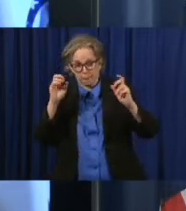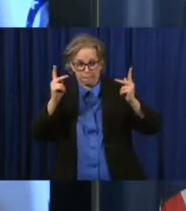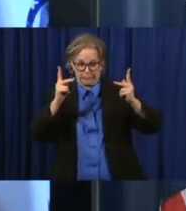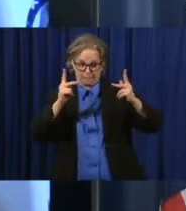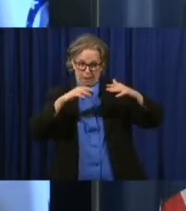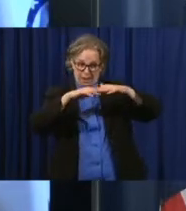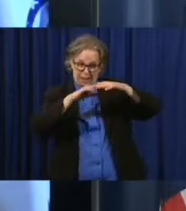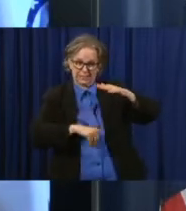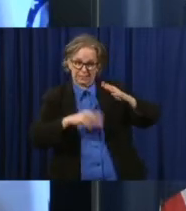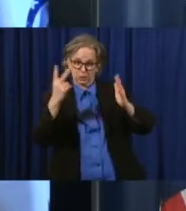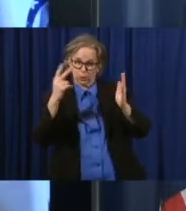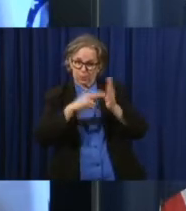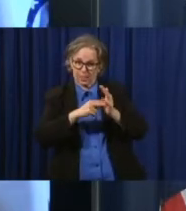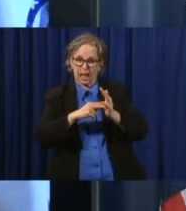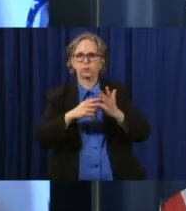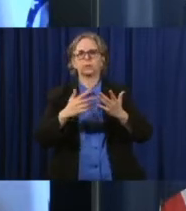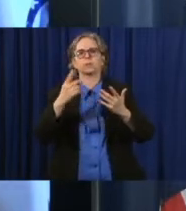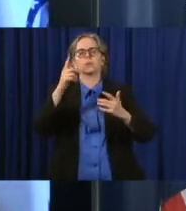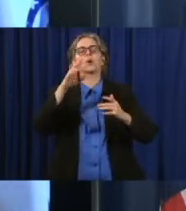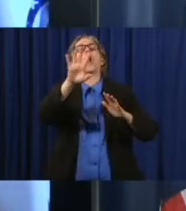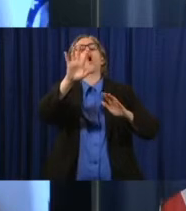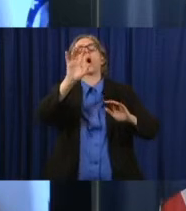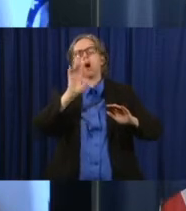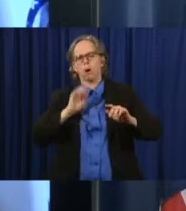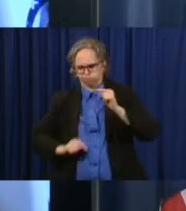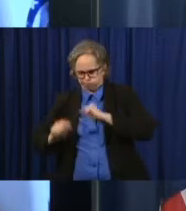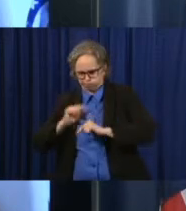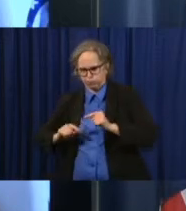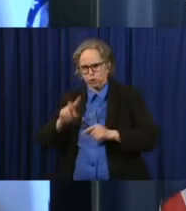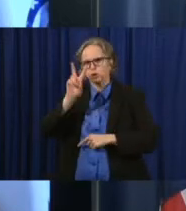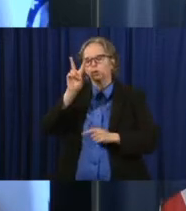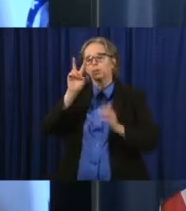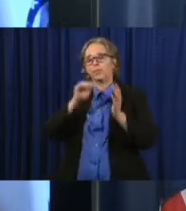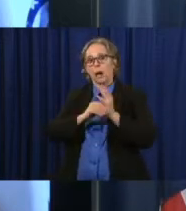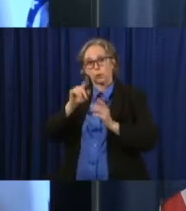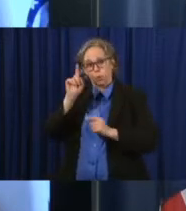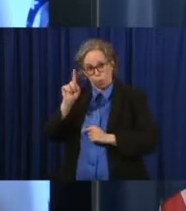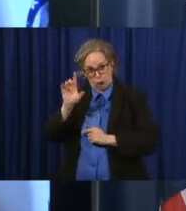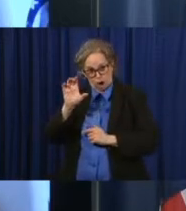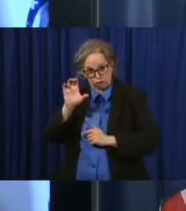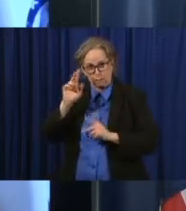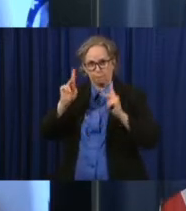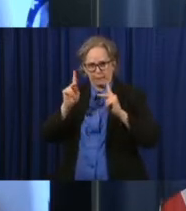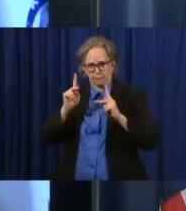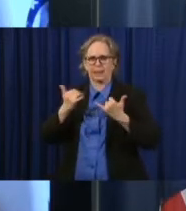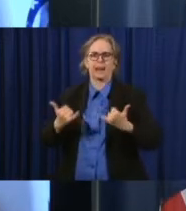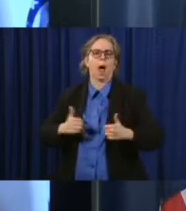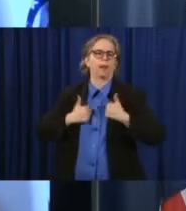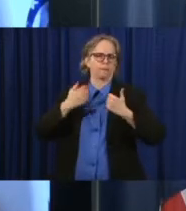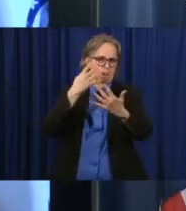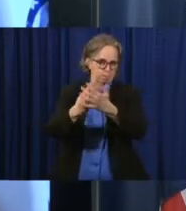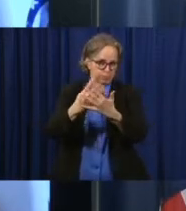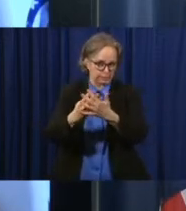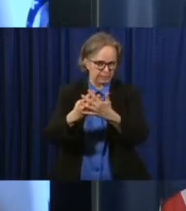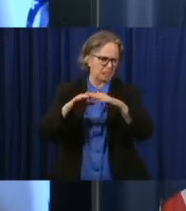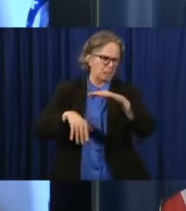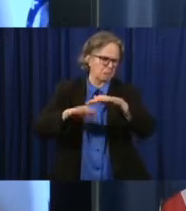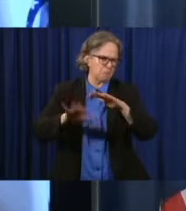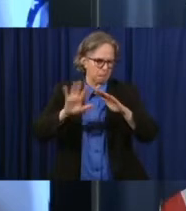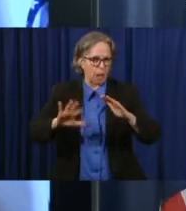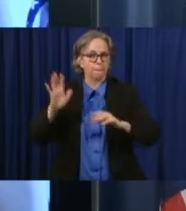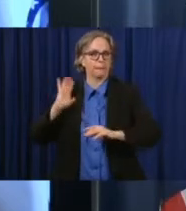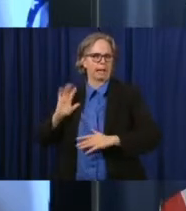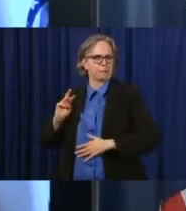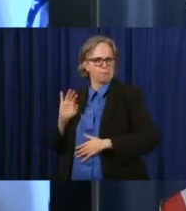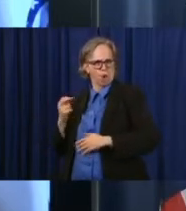started, or as of March 24th, and that helps us spread people apart farther. As you mentioned, social distancing is